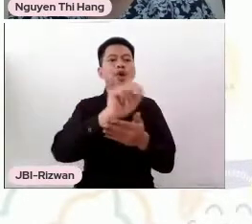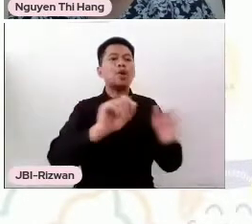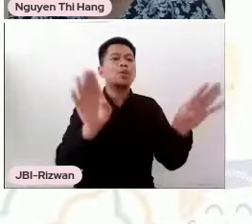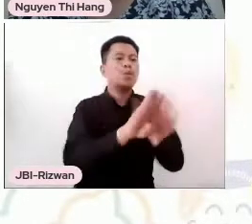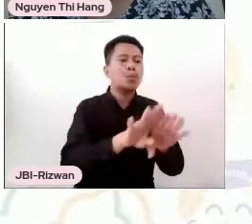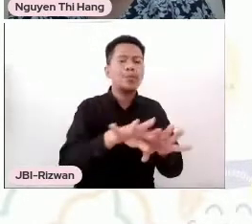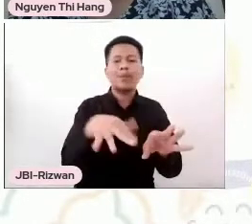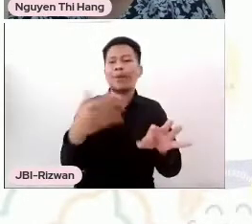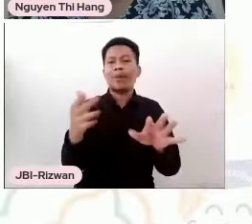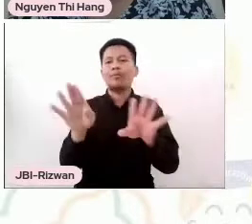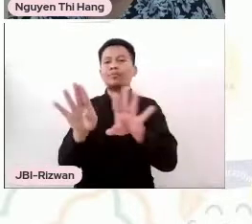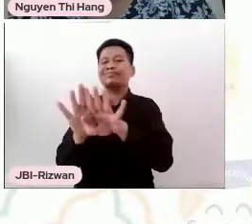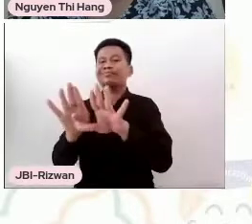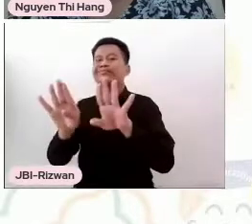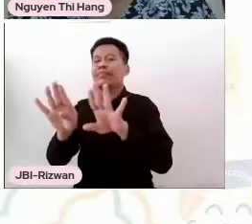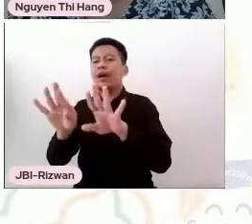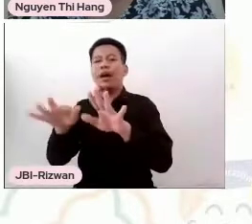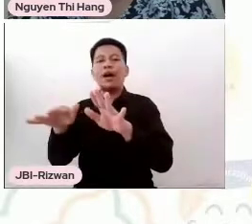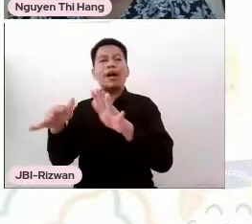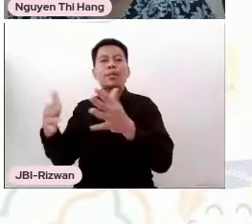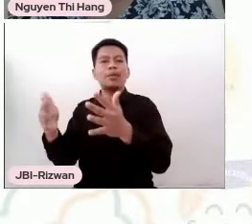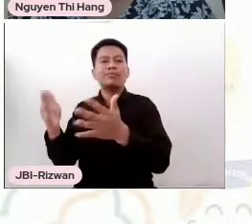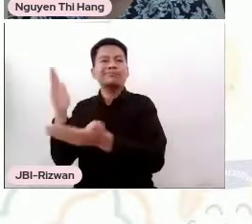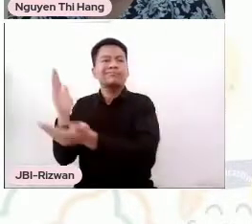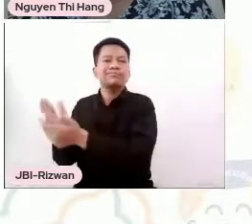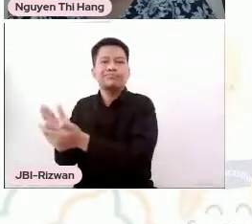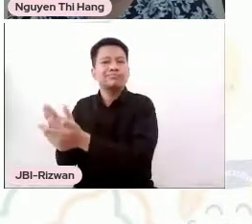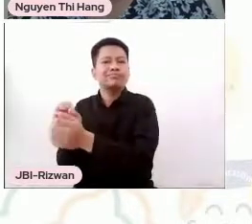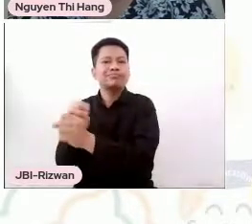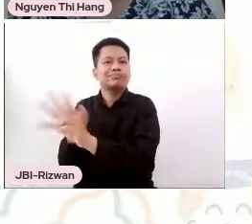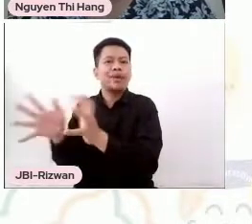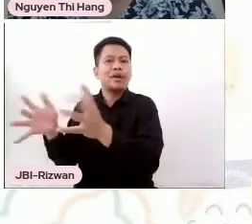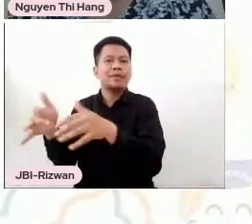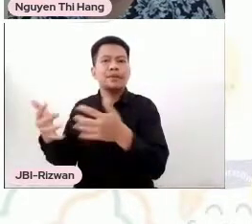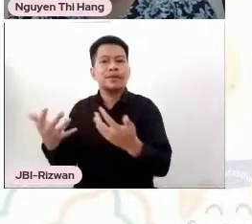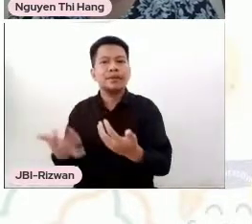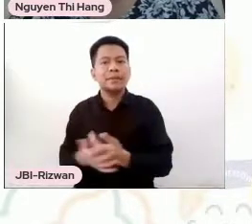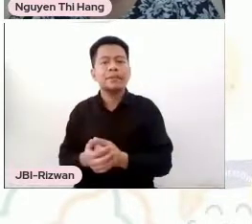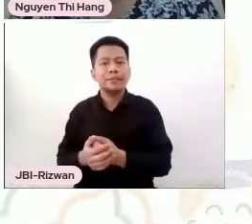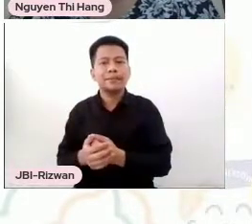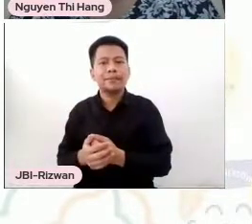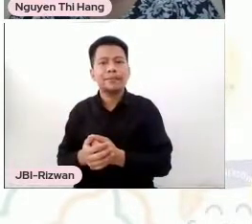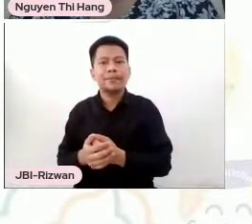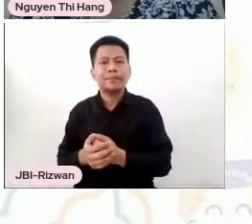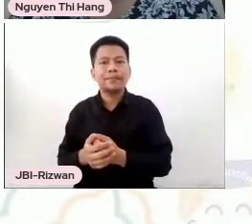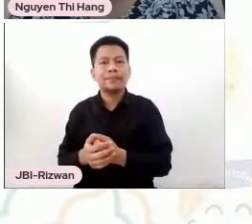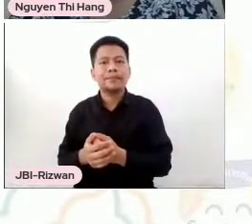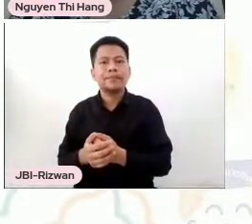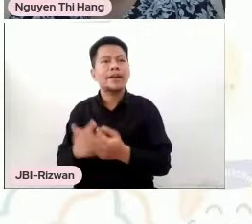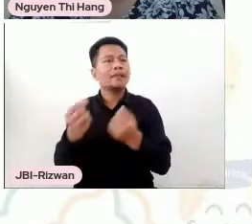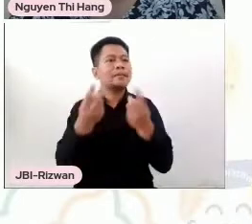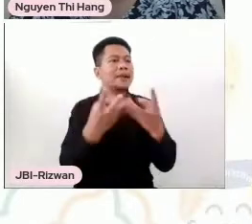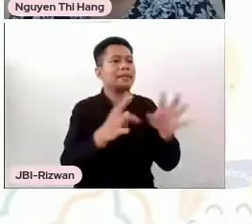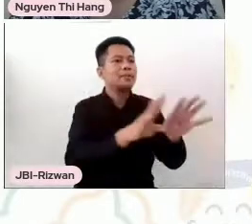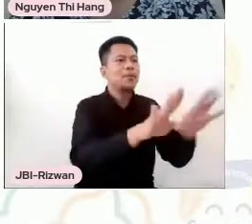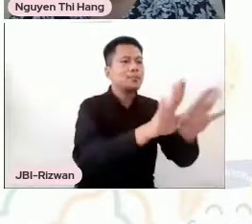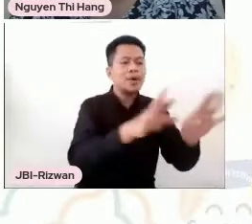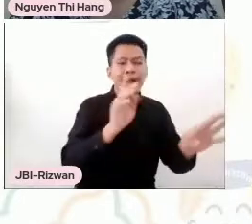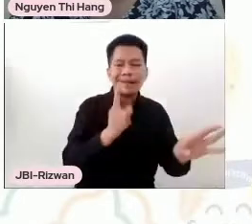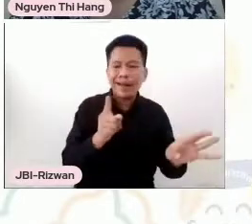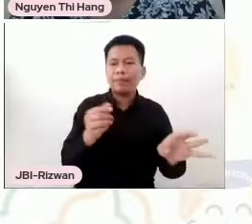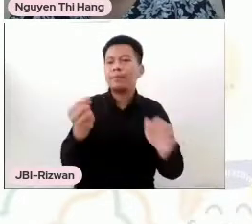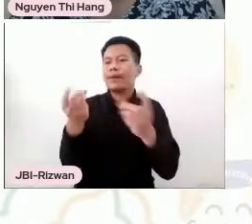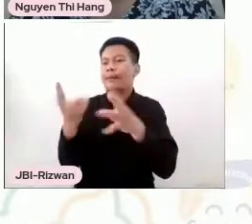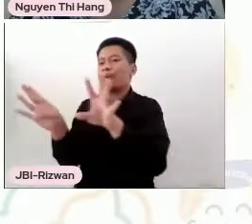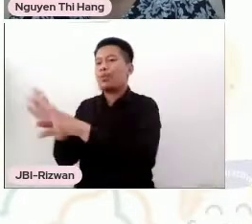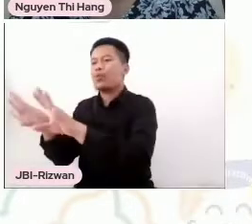second is some countries are partially open, some countries are closed, some countries are full open, and